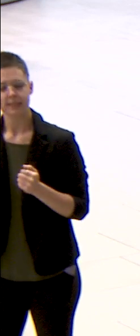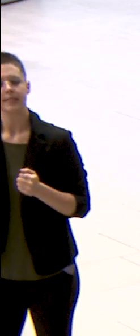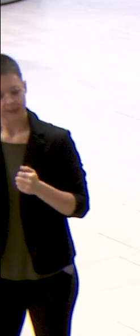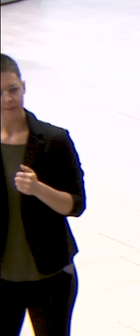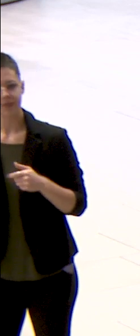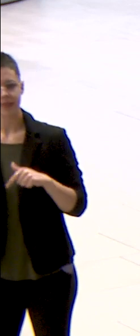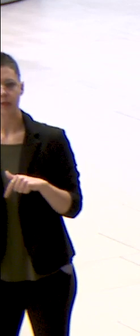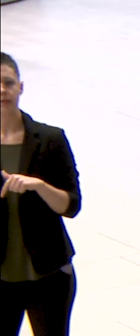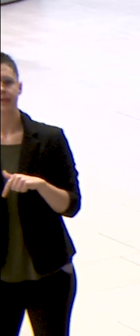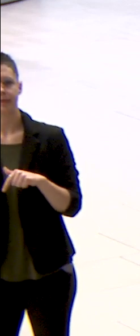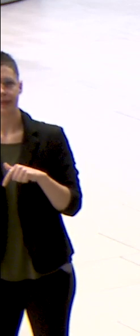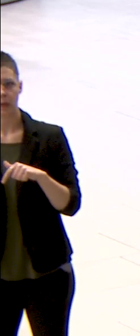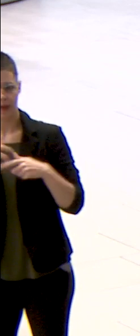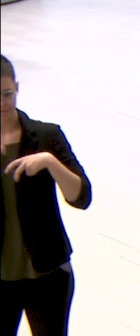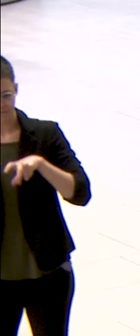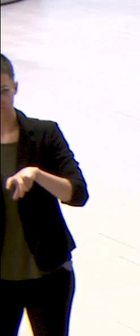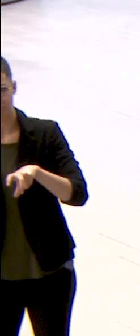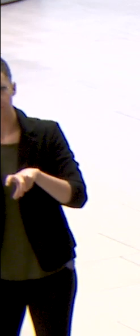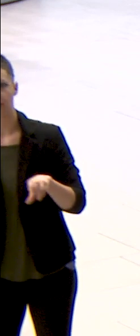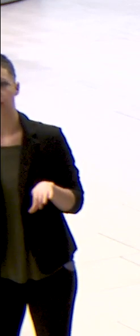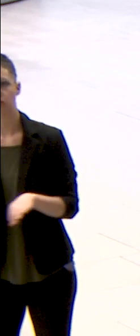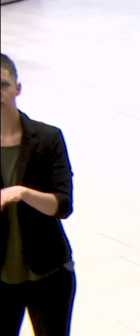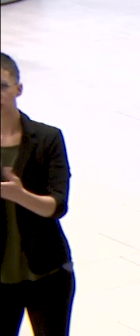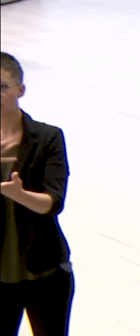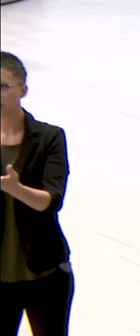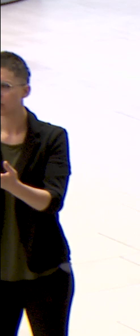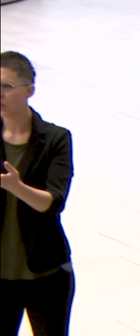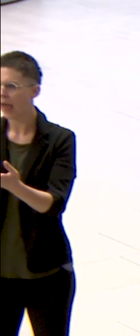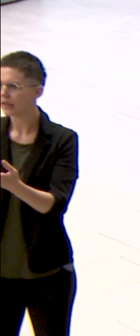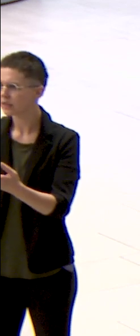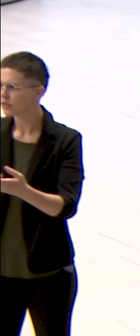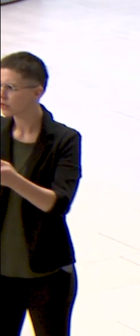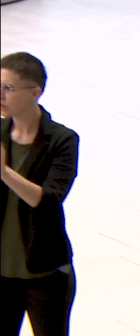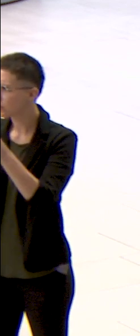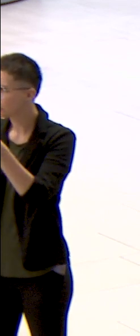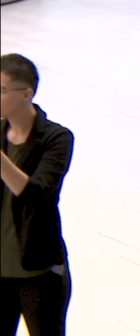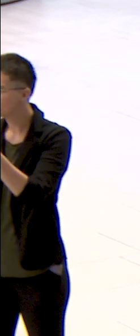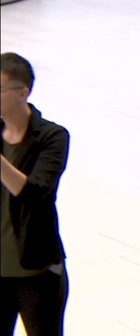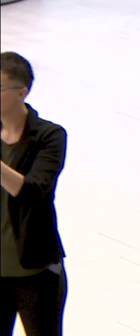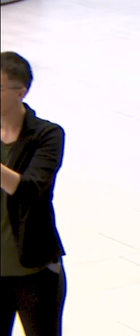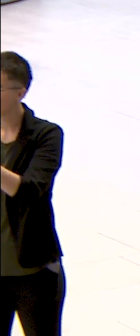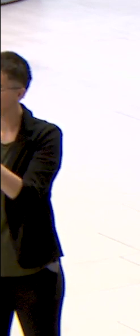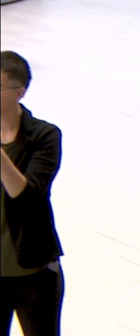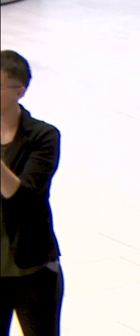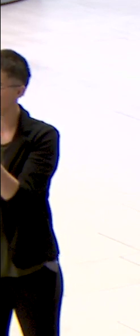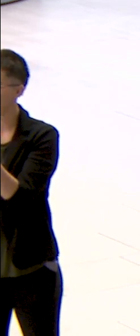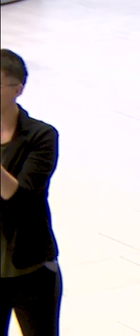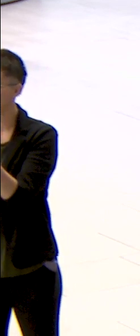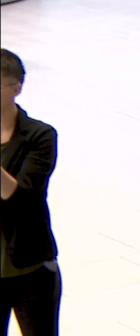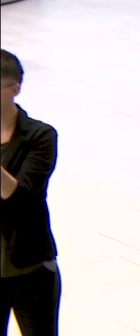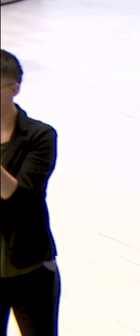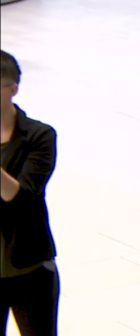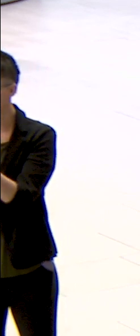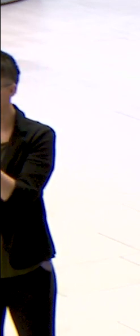was something that we had to invest in to be able to do. And I'd like to ask, is the group here on the right, are you guys part of a group that came in? You guys did,